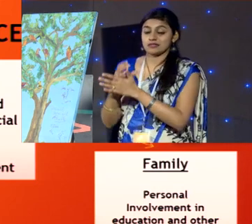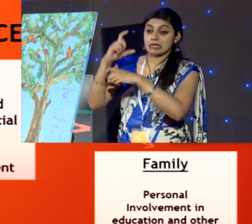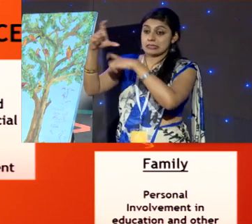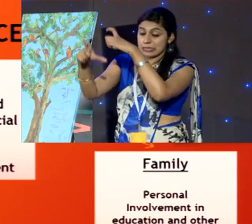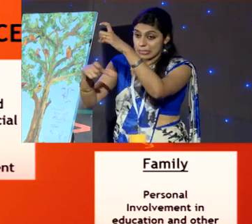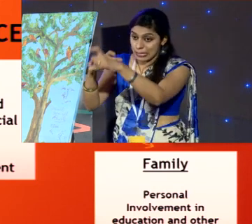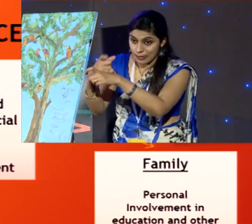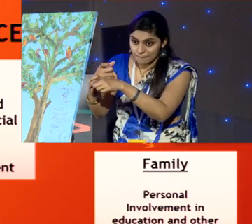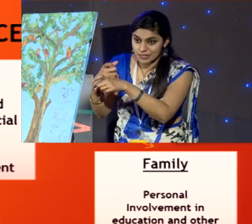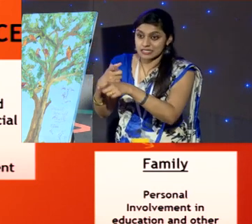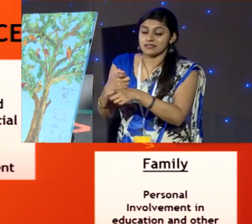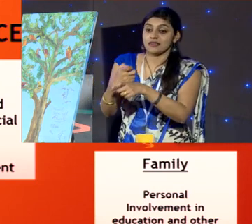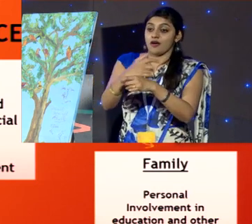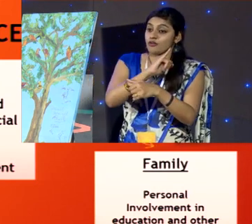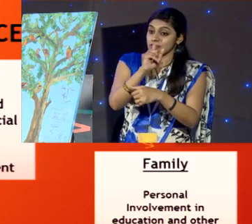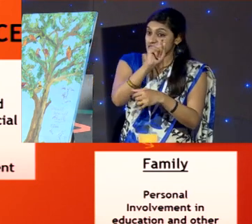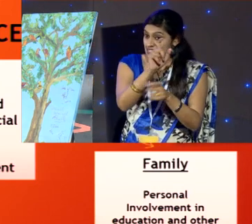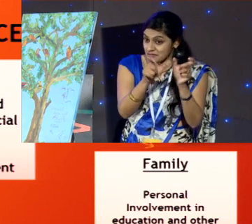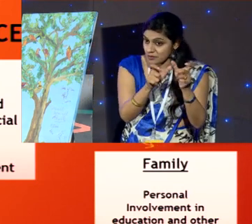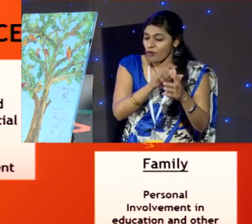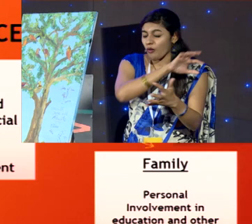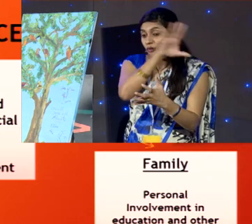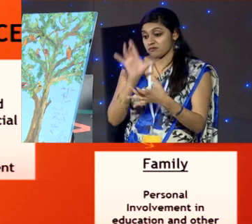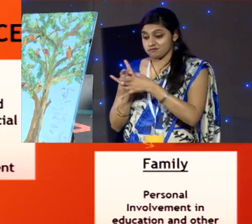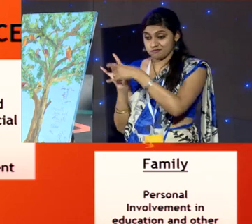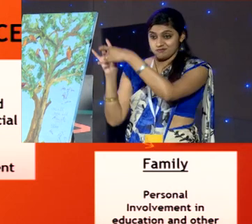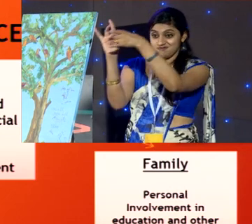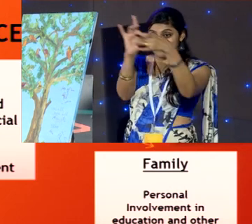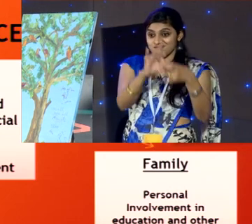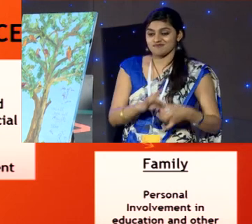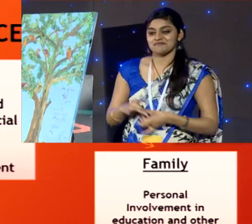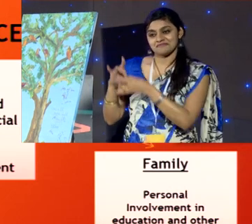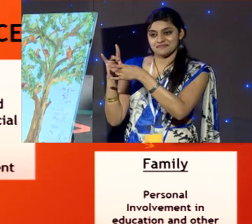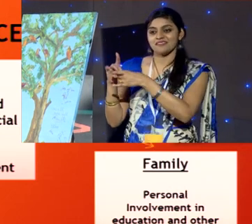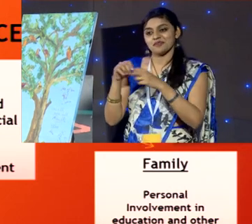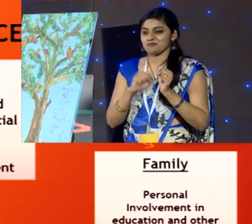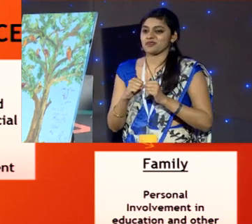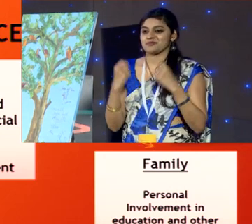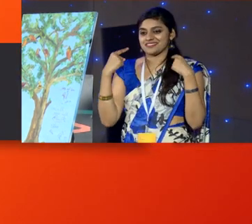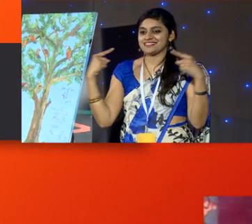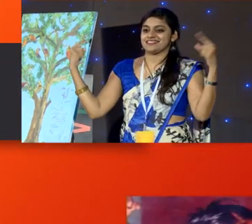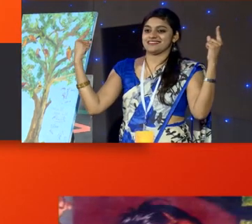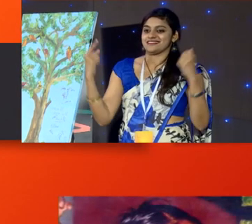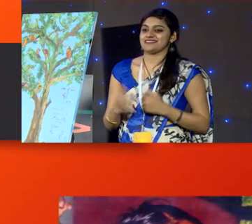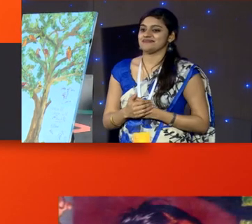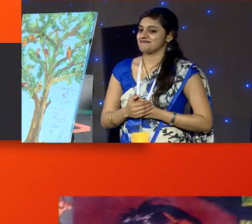say equal responsibilities alone can lead to equal opportunities. Next,